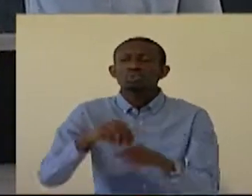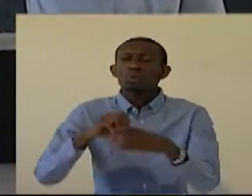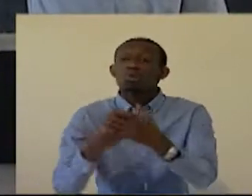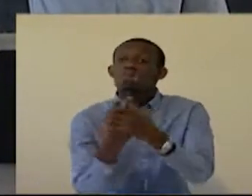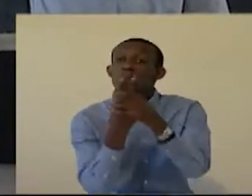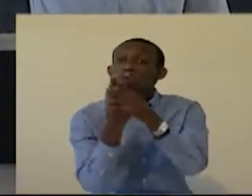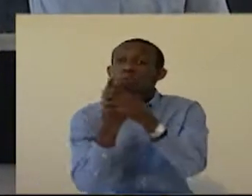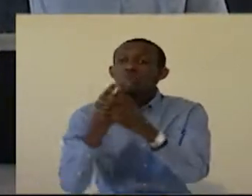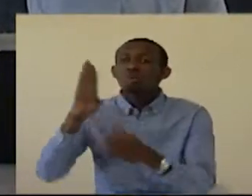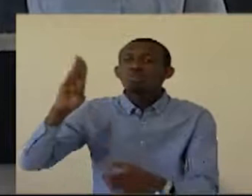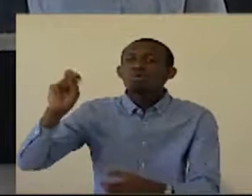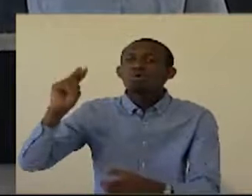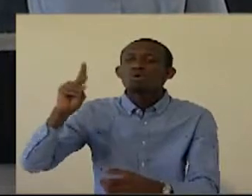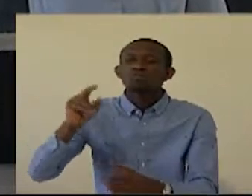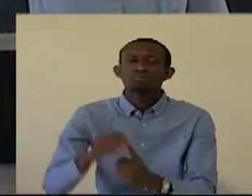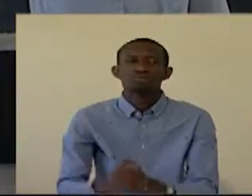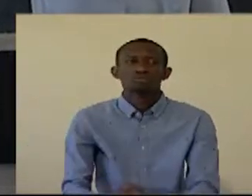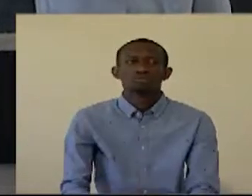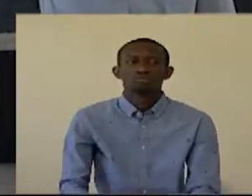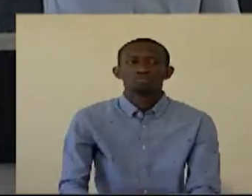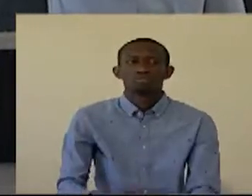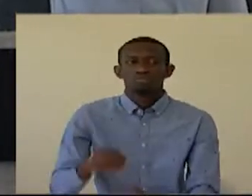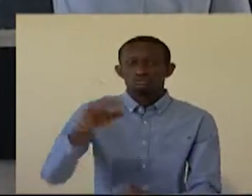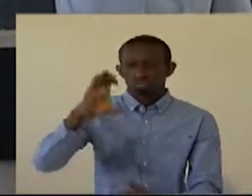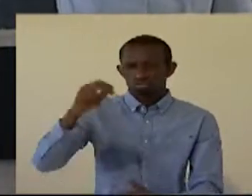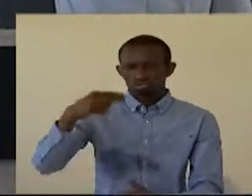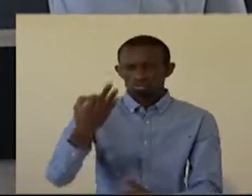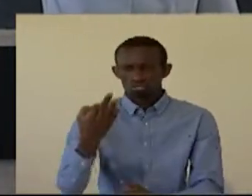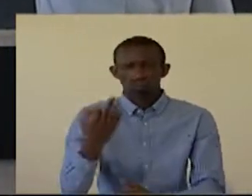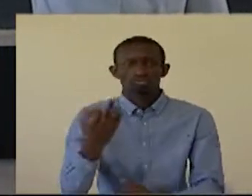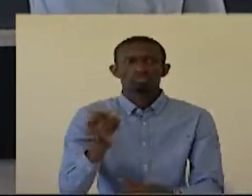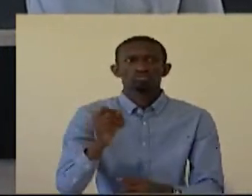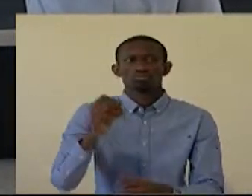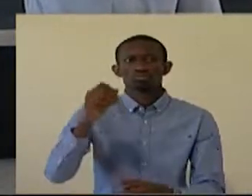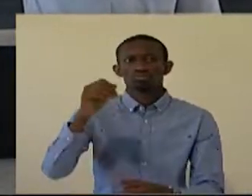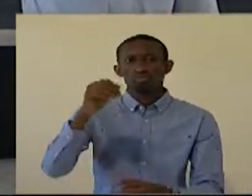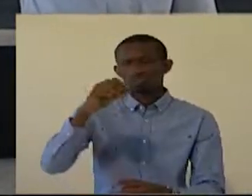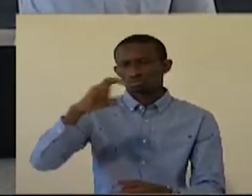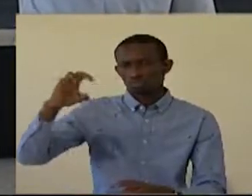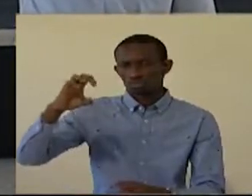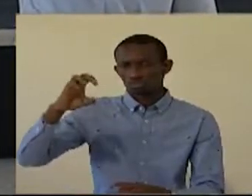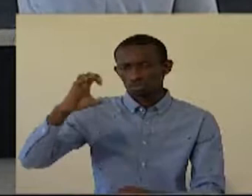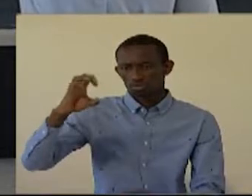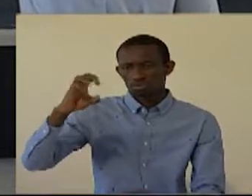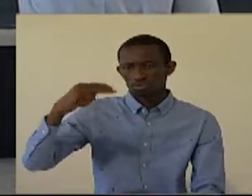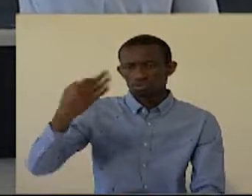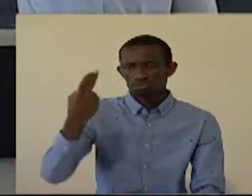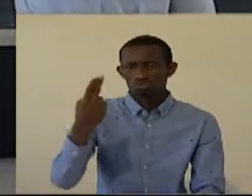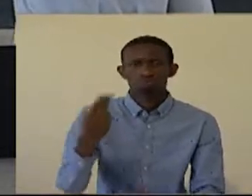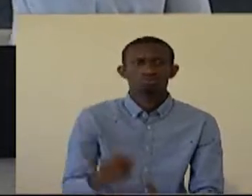bond. This is the double bond we produce, plus sodium chloride